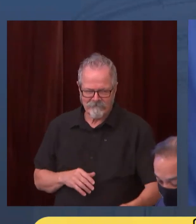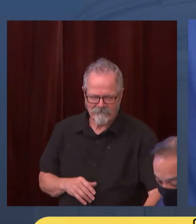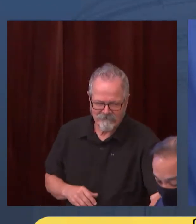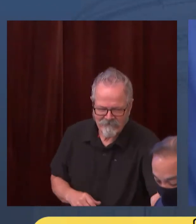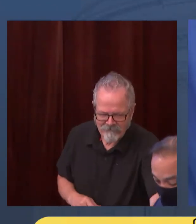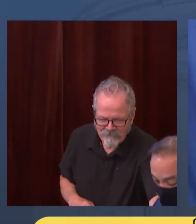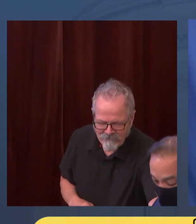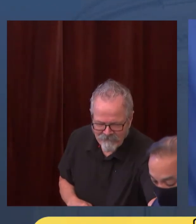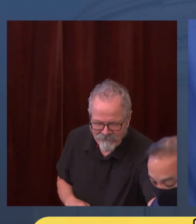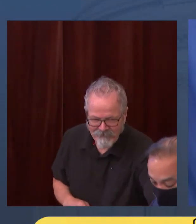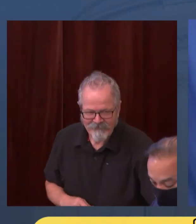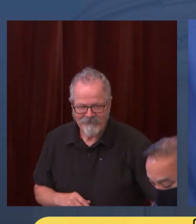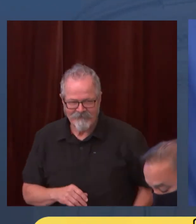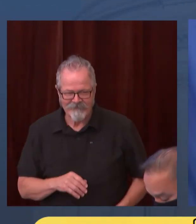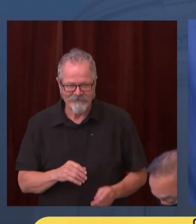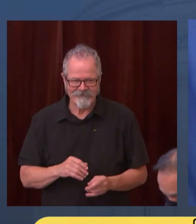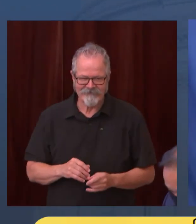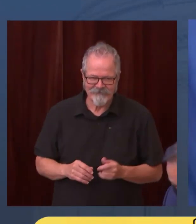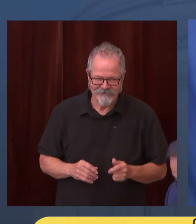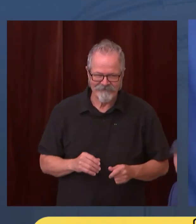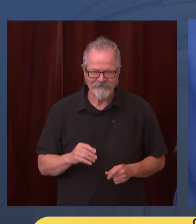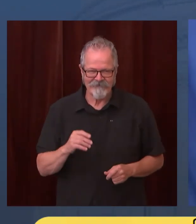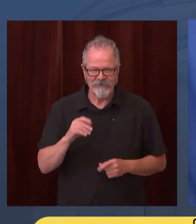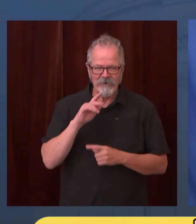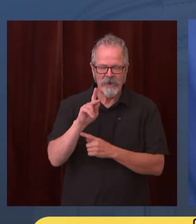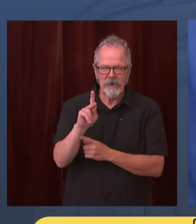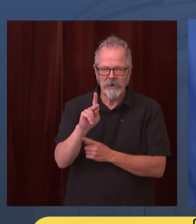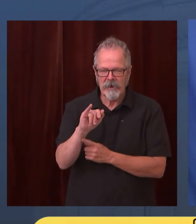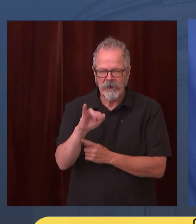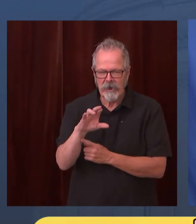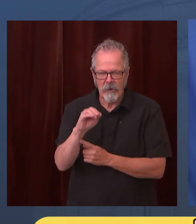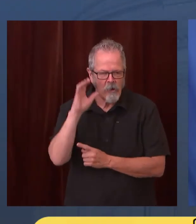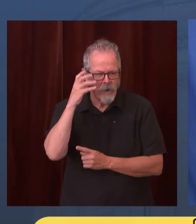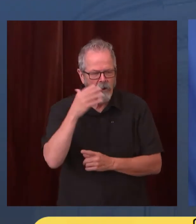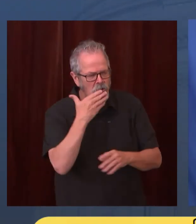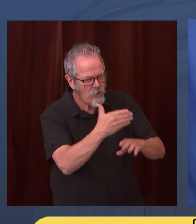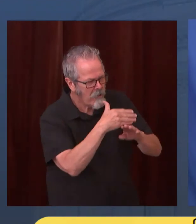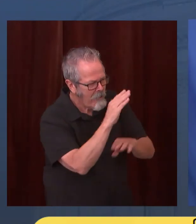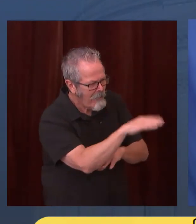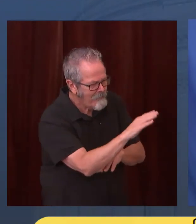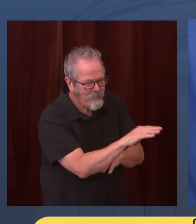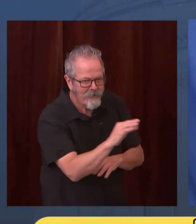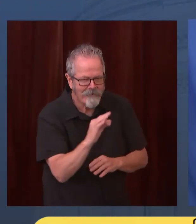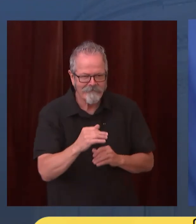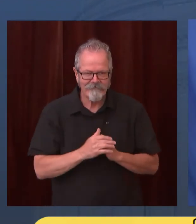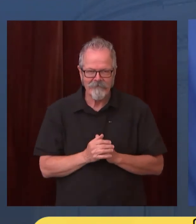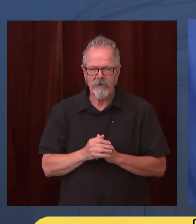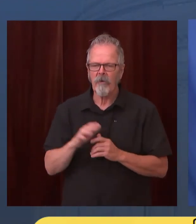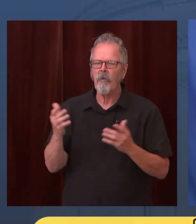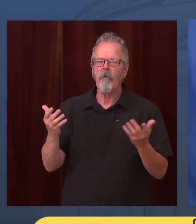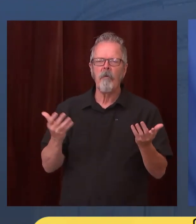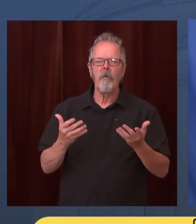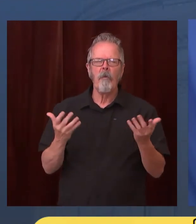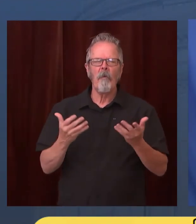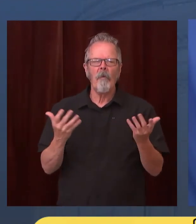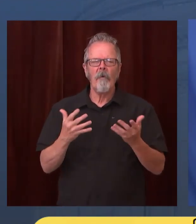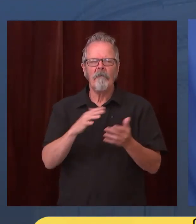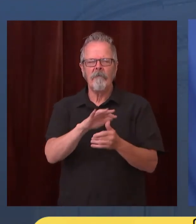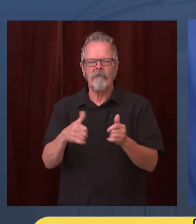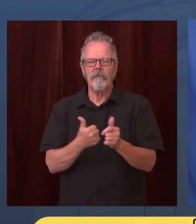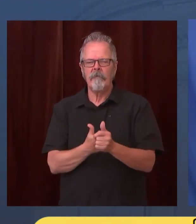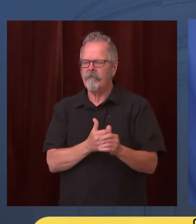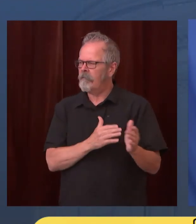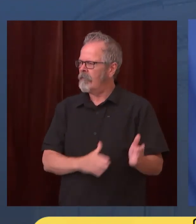Good afternoon, Governor. What is our contingency plan for when our hospitals really cannot handle anymore? Is it possible that we could get the